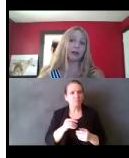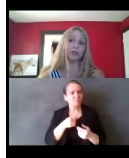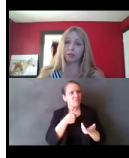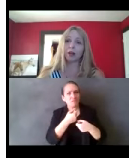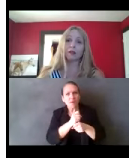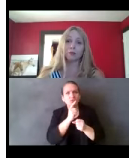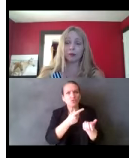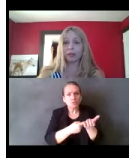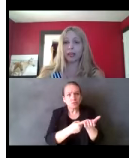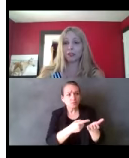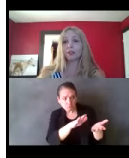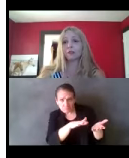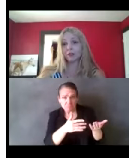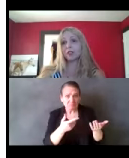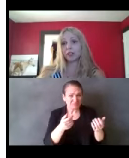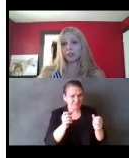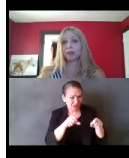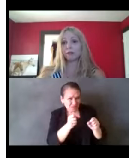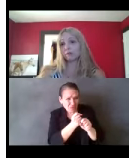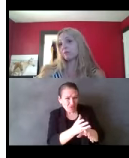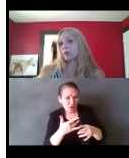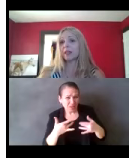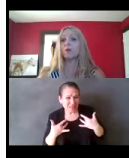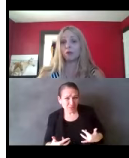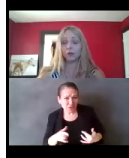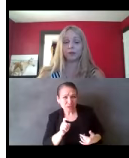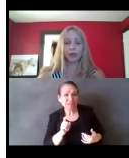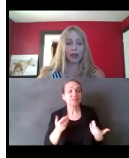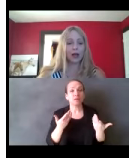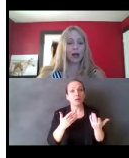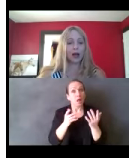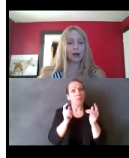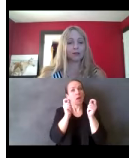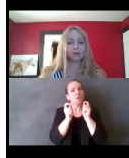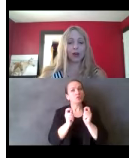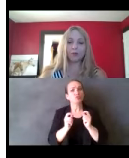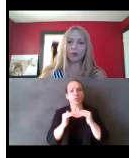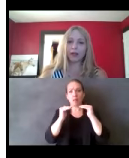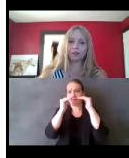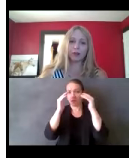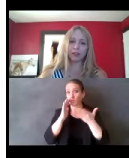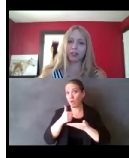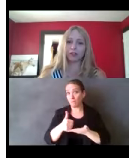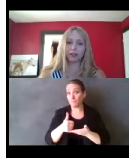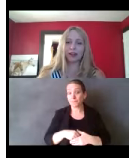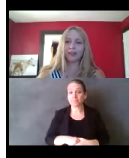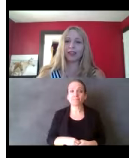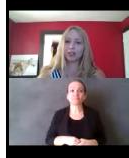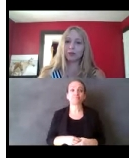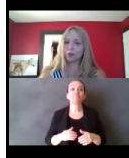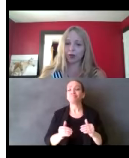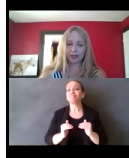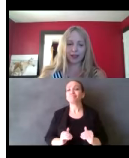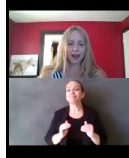could be actually being caused by medication and if some adjustment would be helpful. Our brain function,